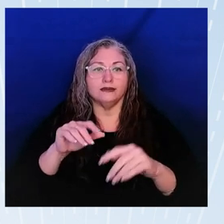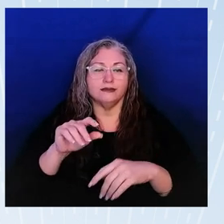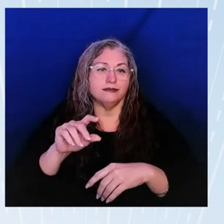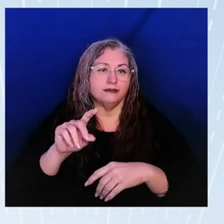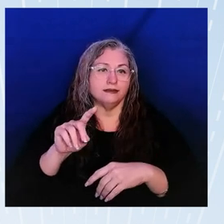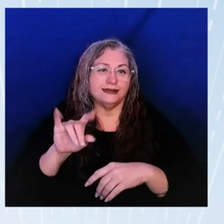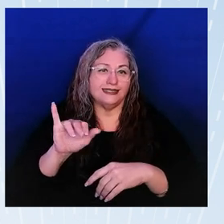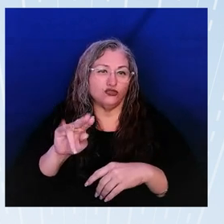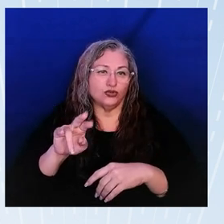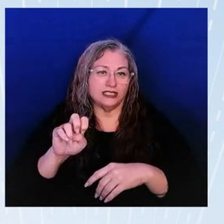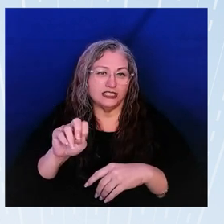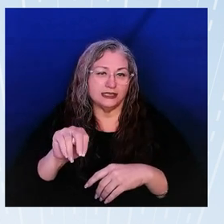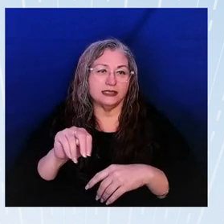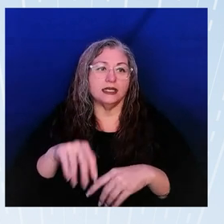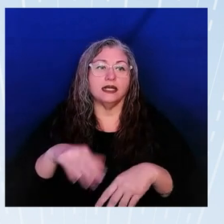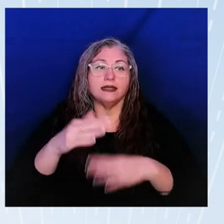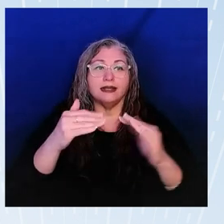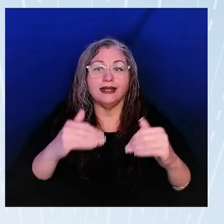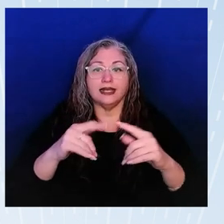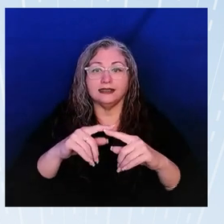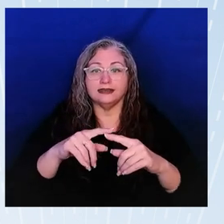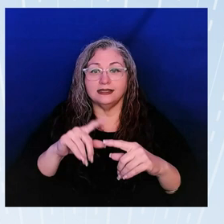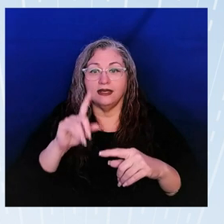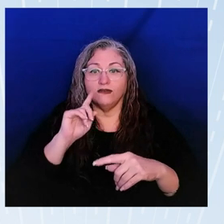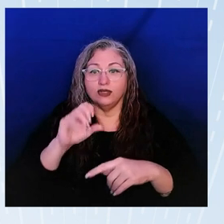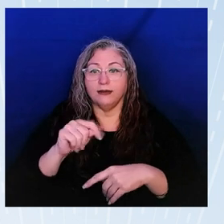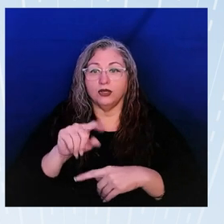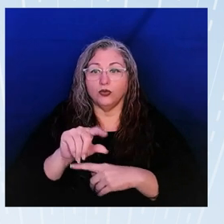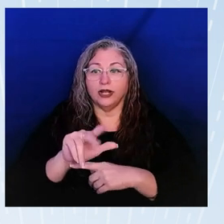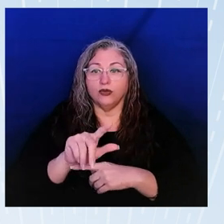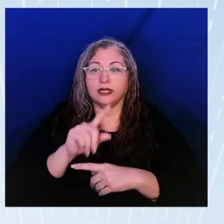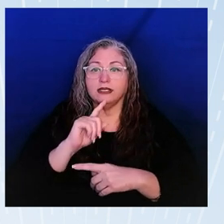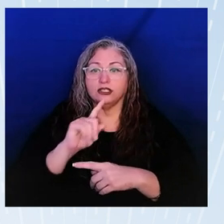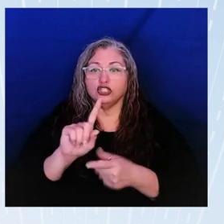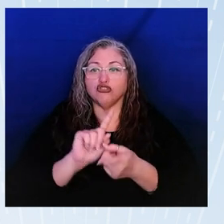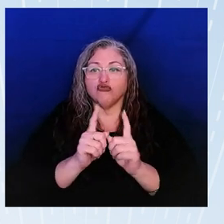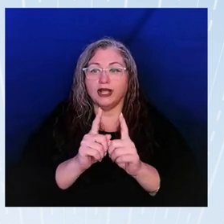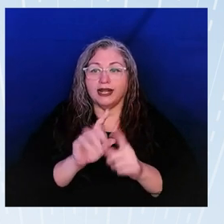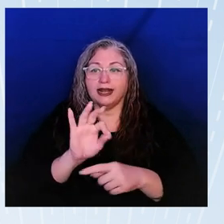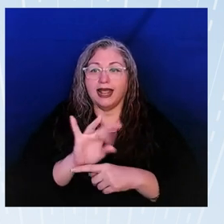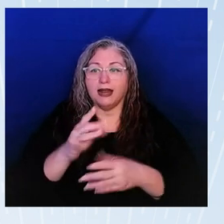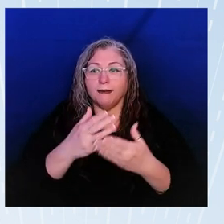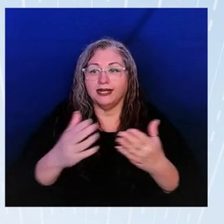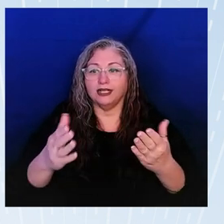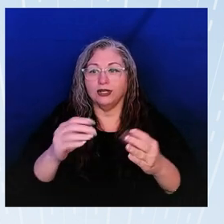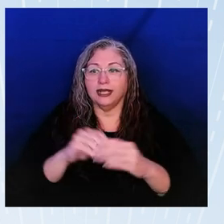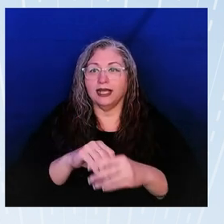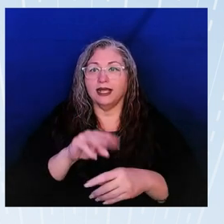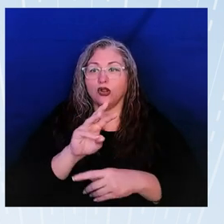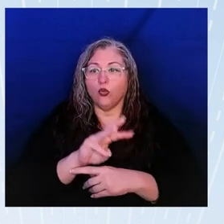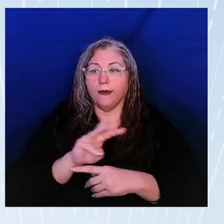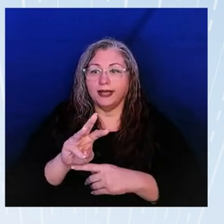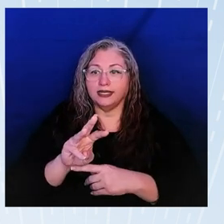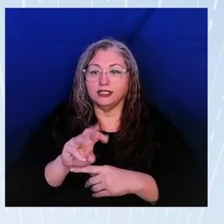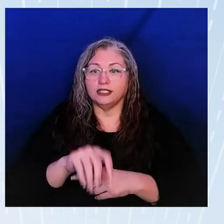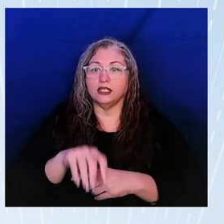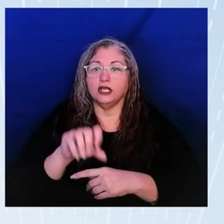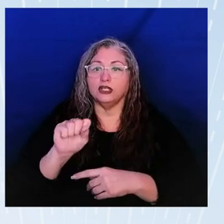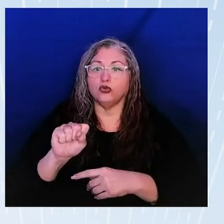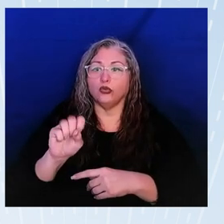Next recommendation. By September 2023, SAMHSA should translate 988 materials in web pages, social